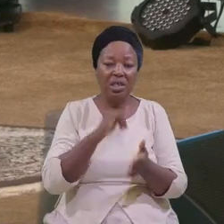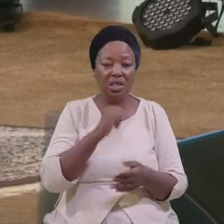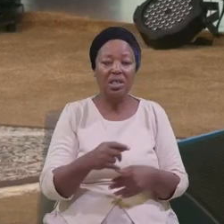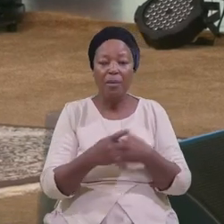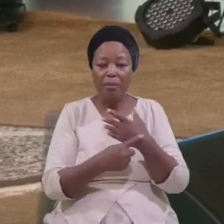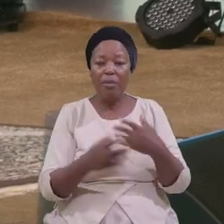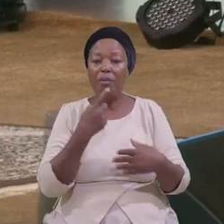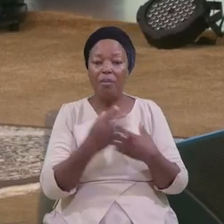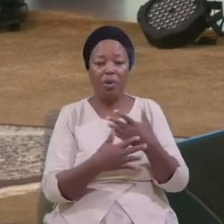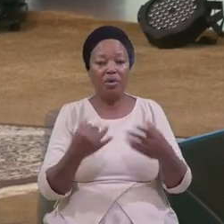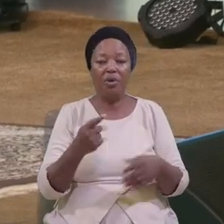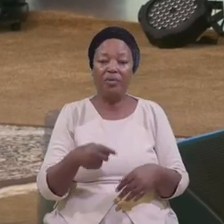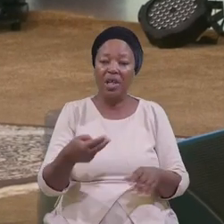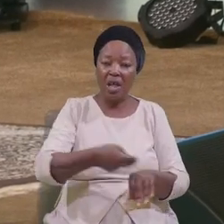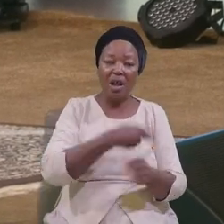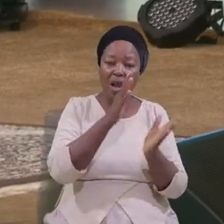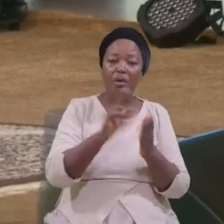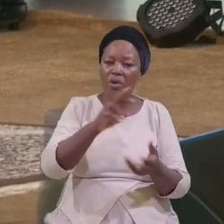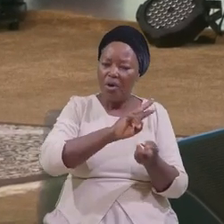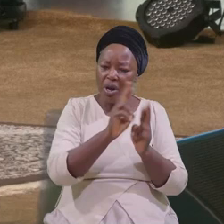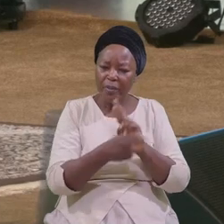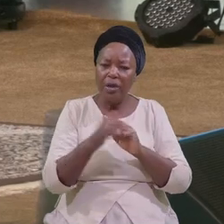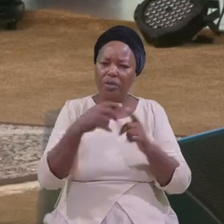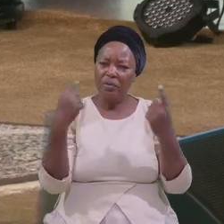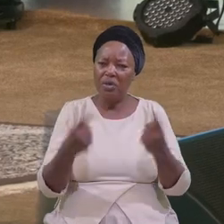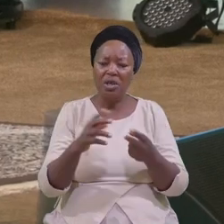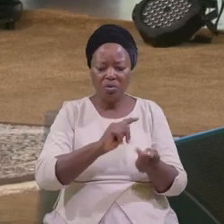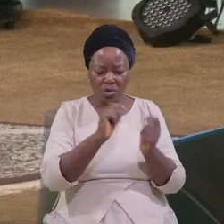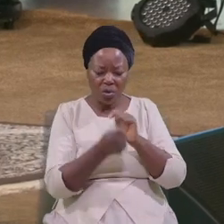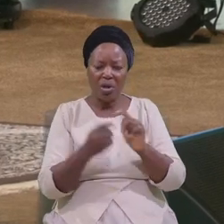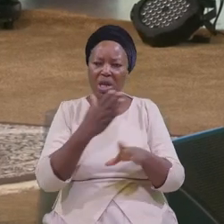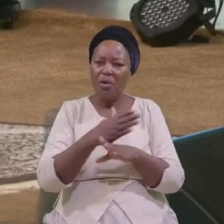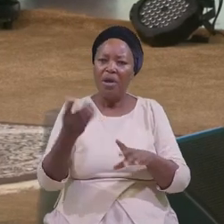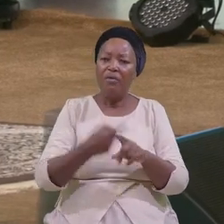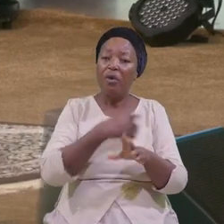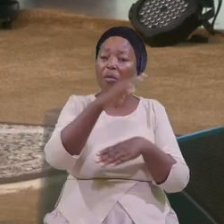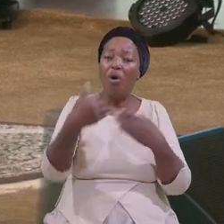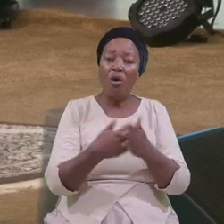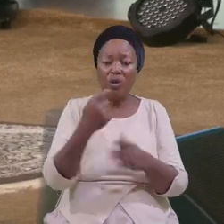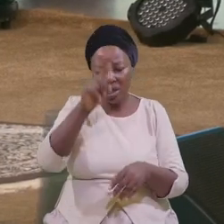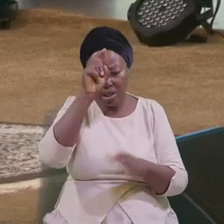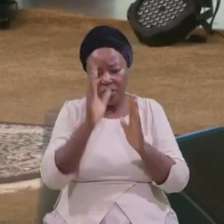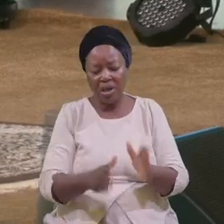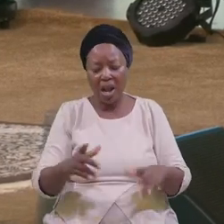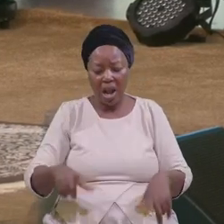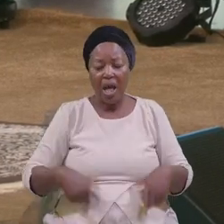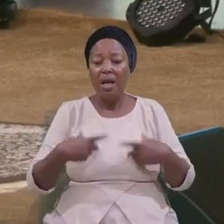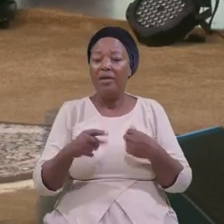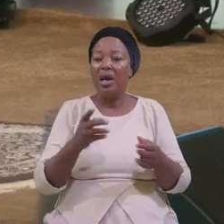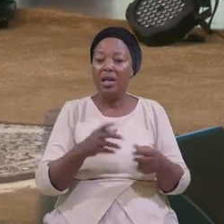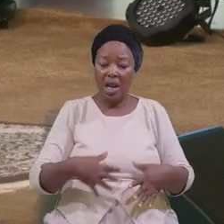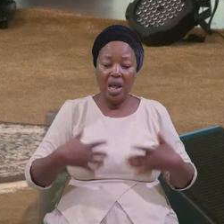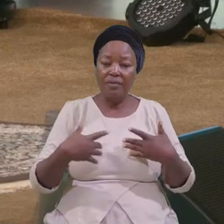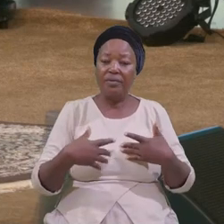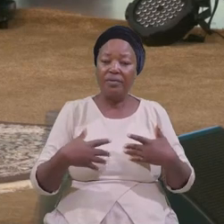of your sin, you turn away from all the Egyptian lifestyle, you believe that